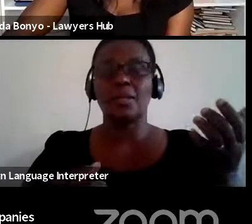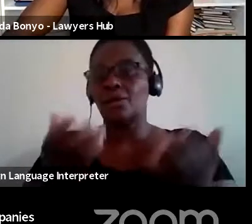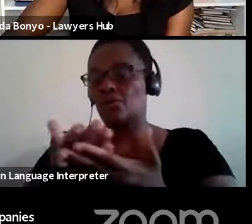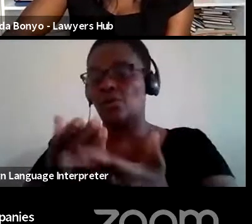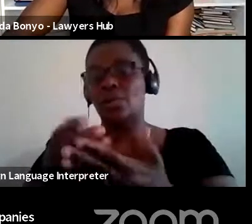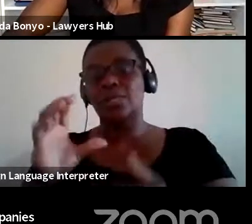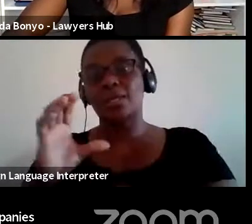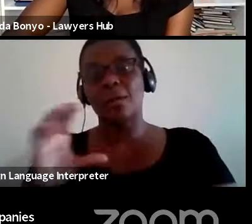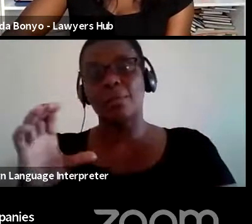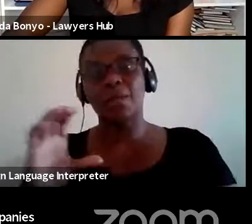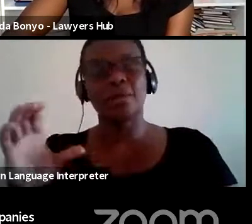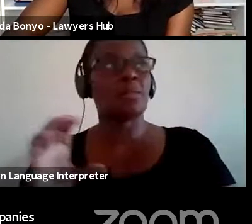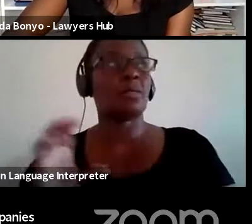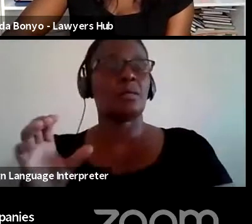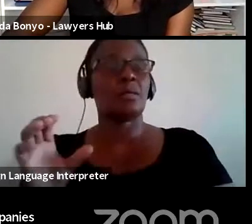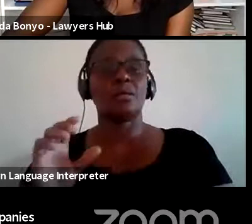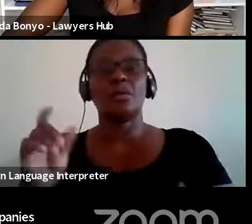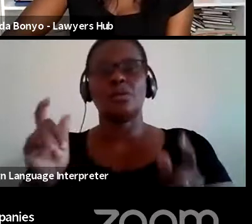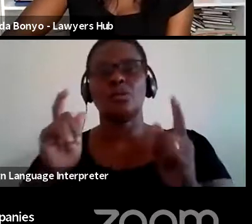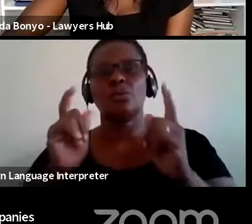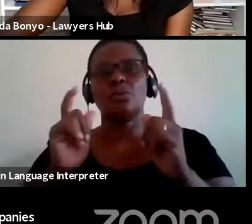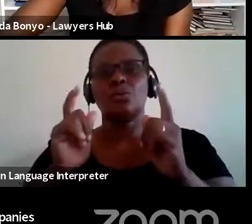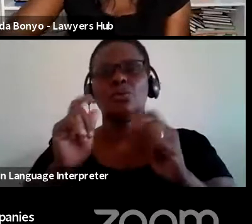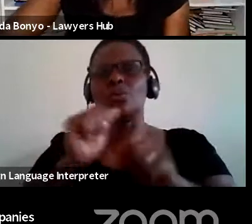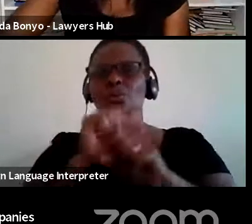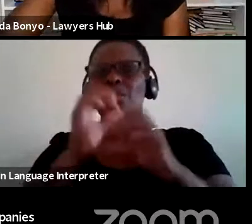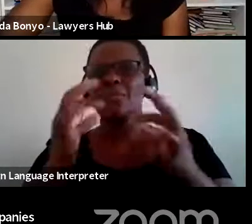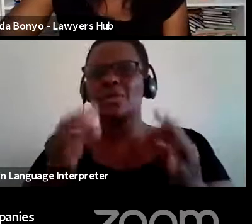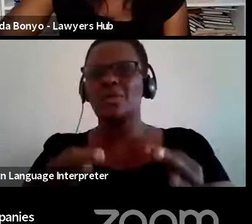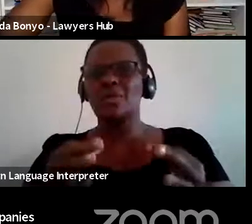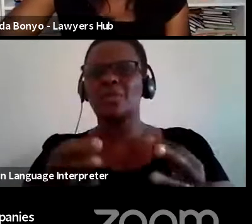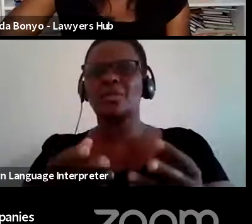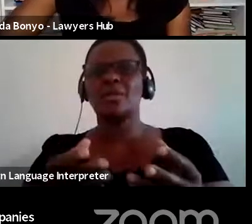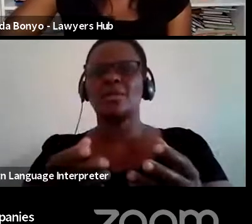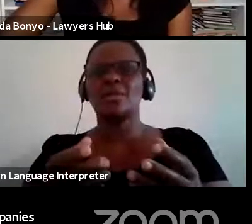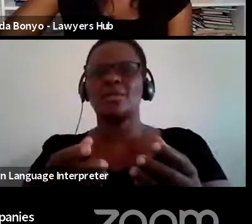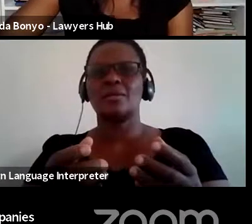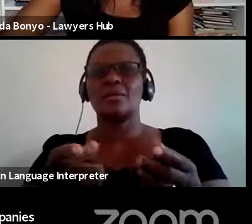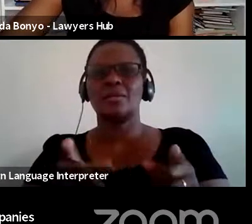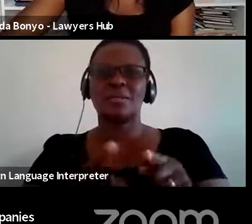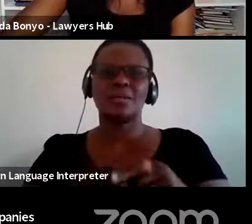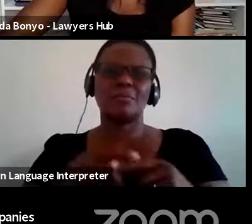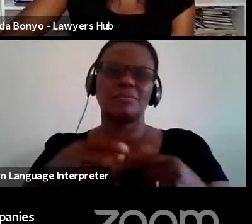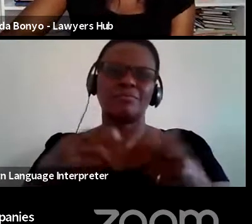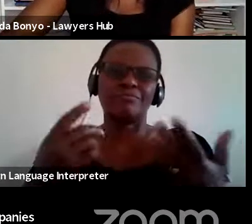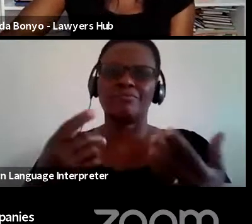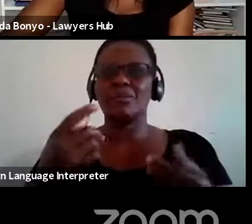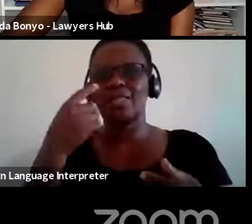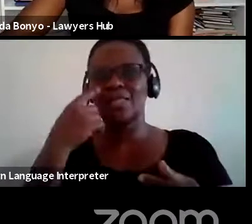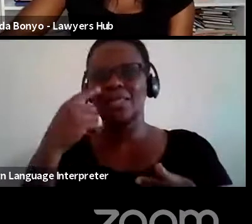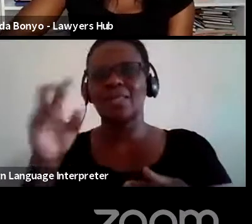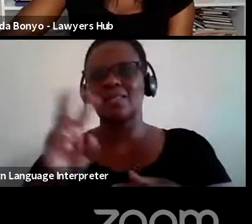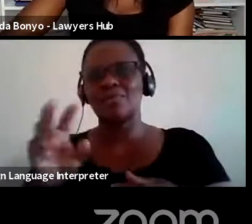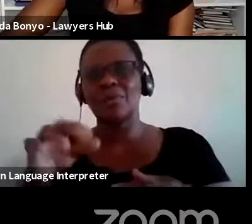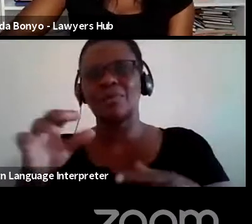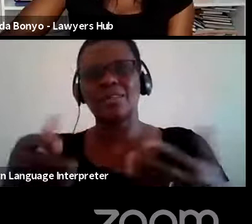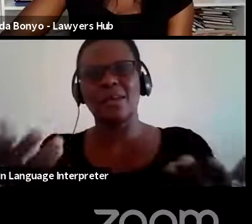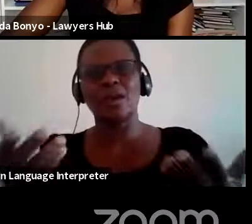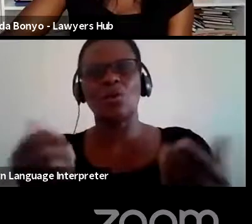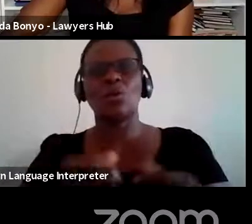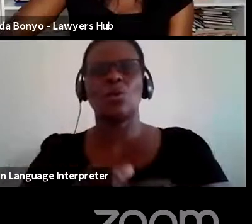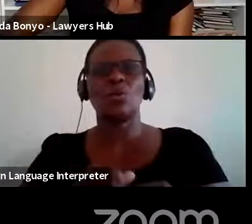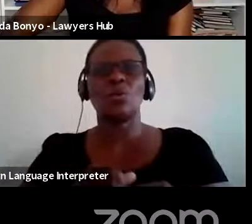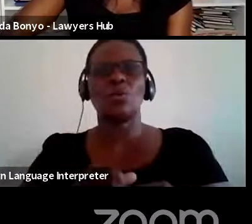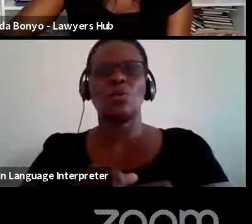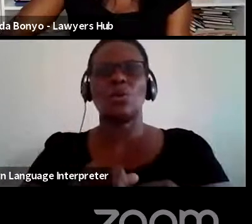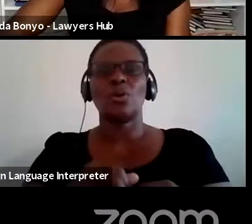of standards and then judge them accordingly. And this in 2019 report was dedicated to content